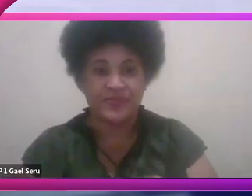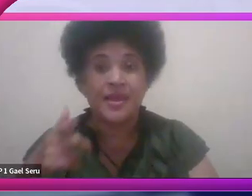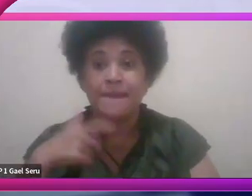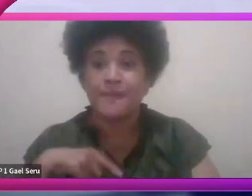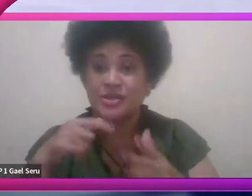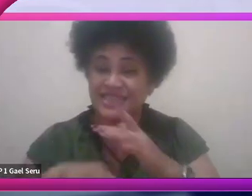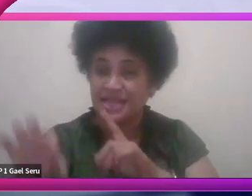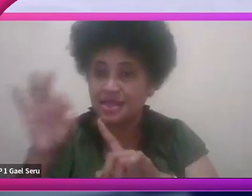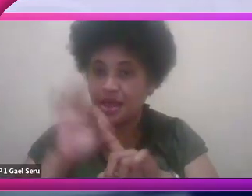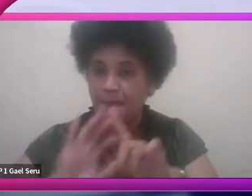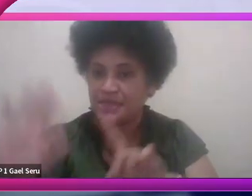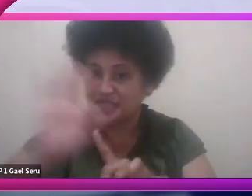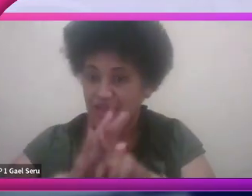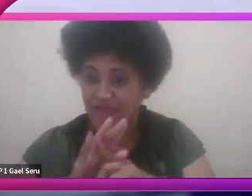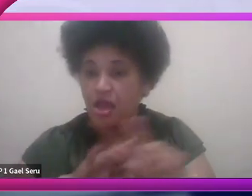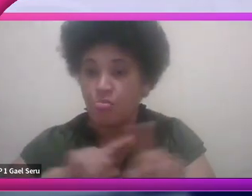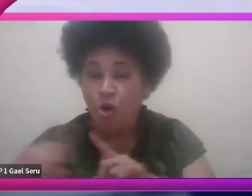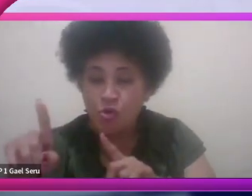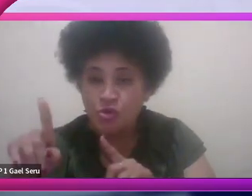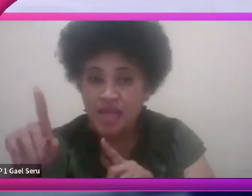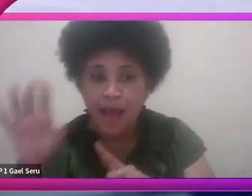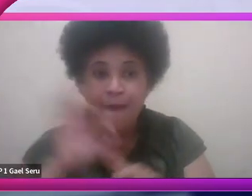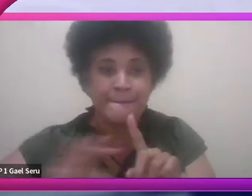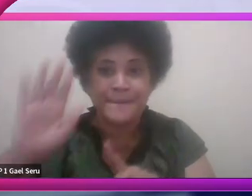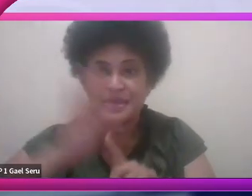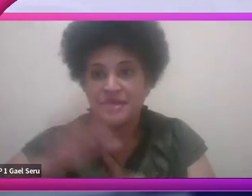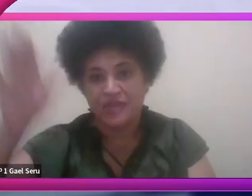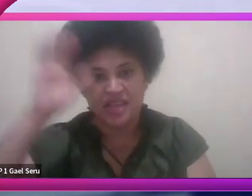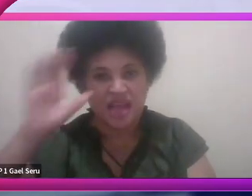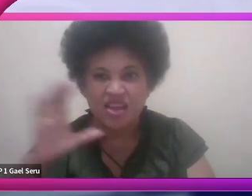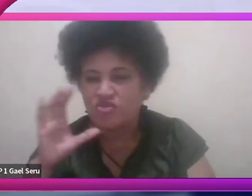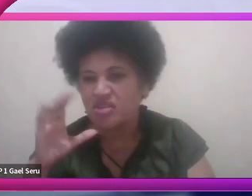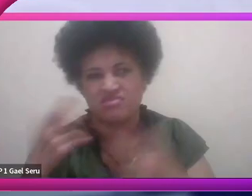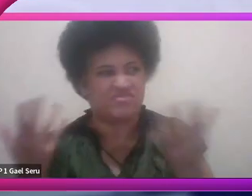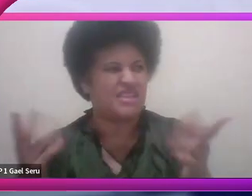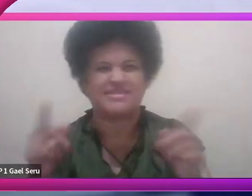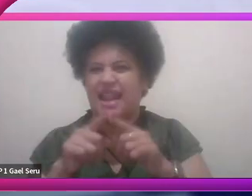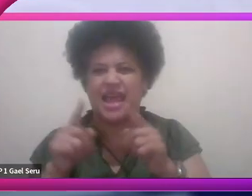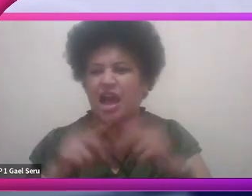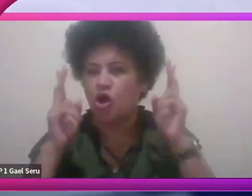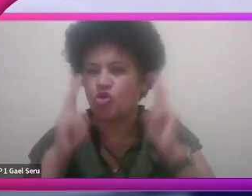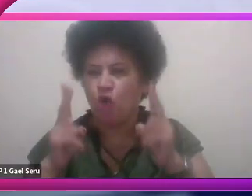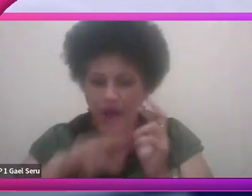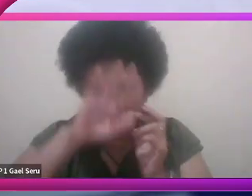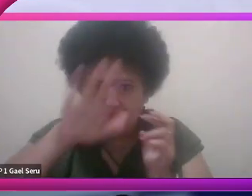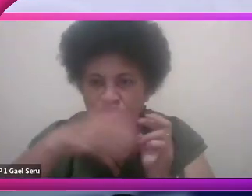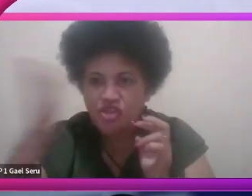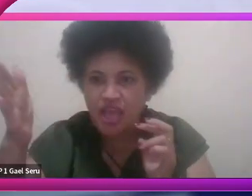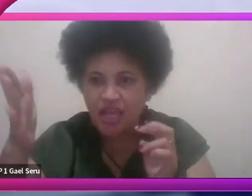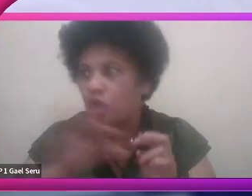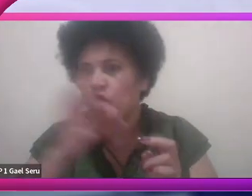Pacific, in most Pacific Island countries, is a basic, just like normal screening, but not really go to